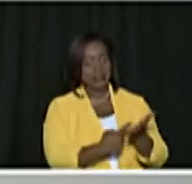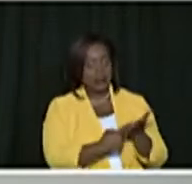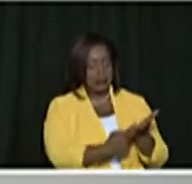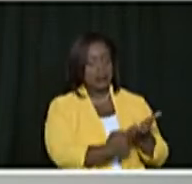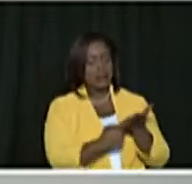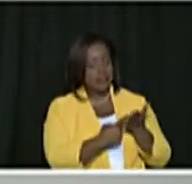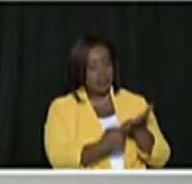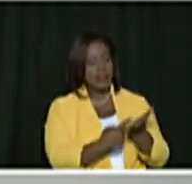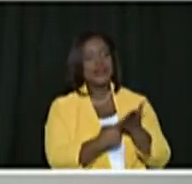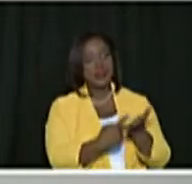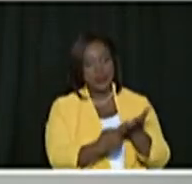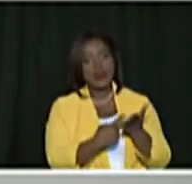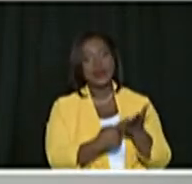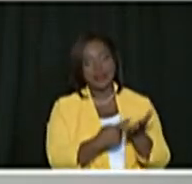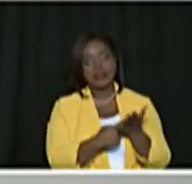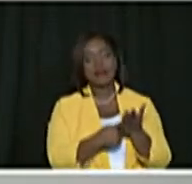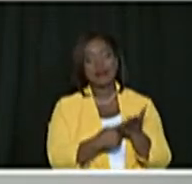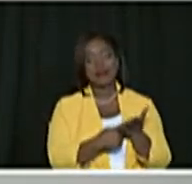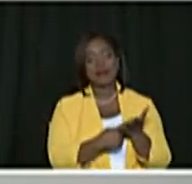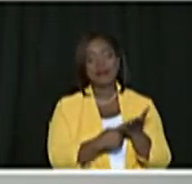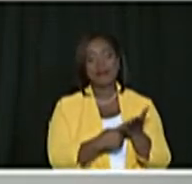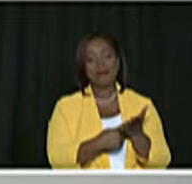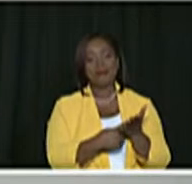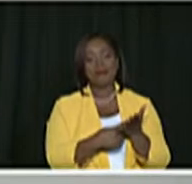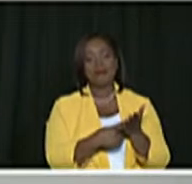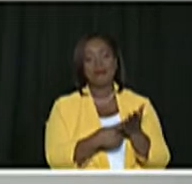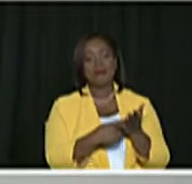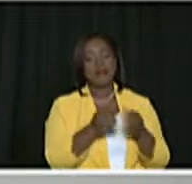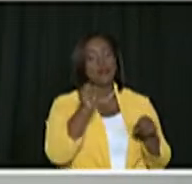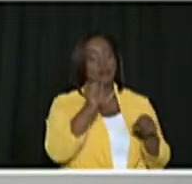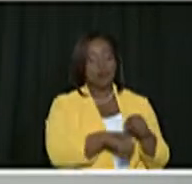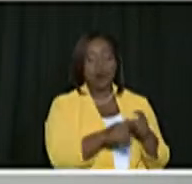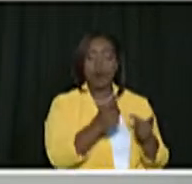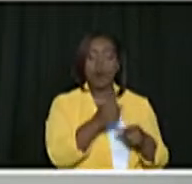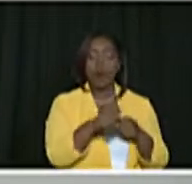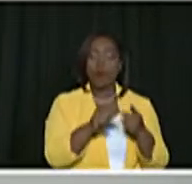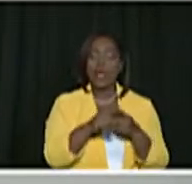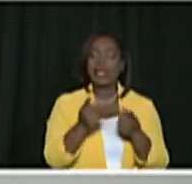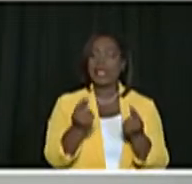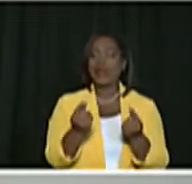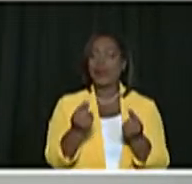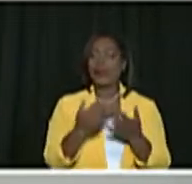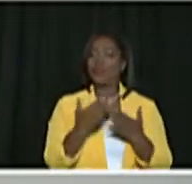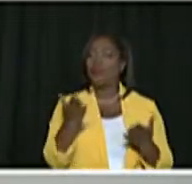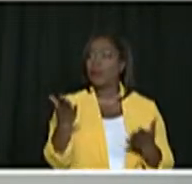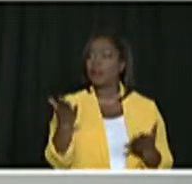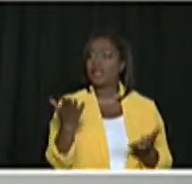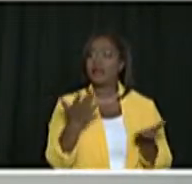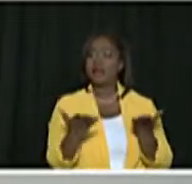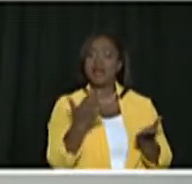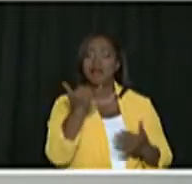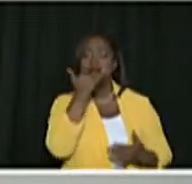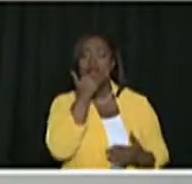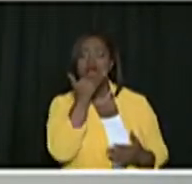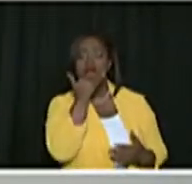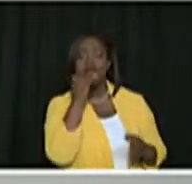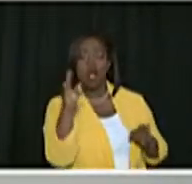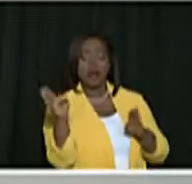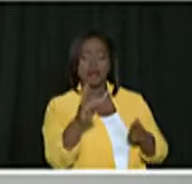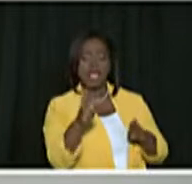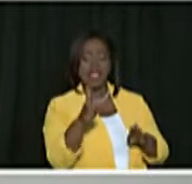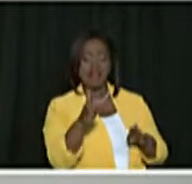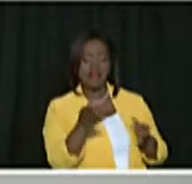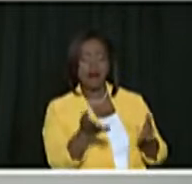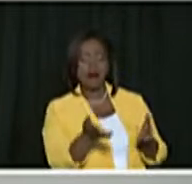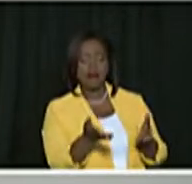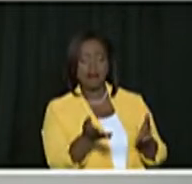what it is that we're doing in terms of discipline. So they've done something, some kind of incorrect behavior, and you're talking to them, okay, so what do